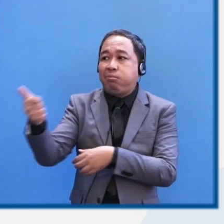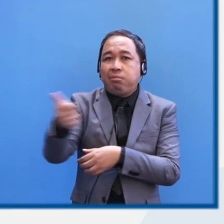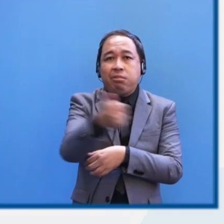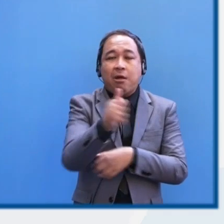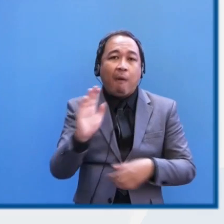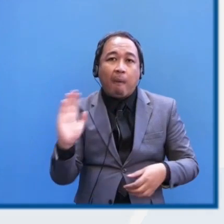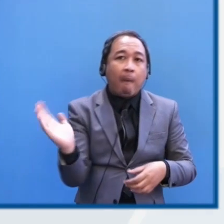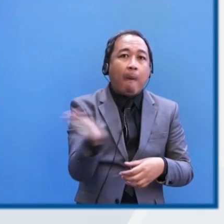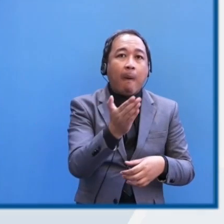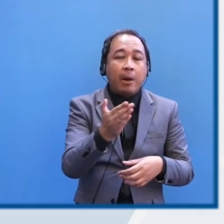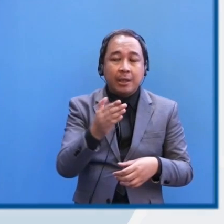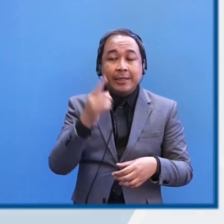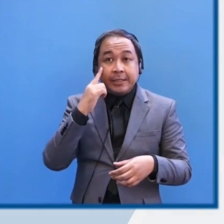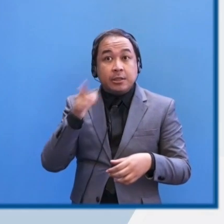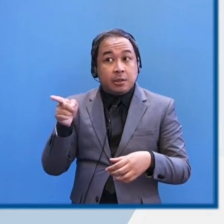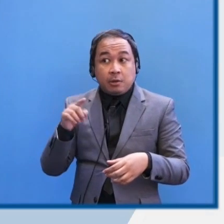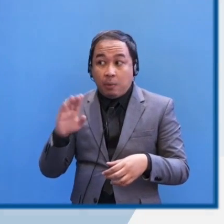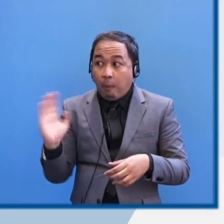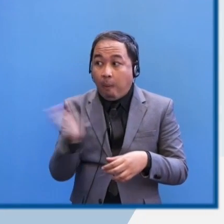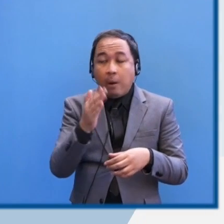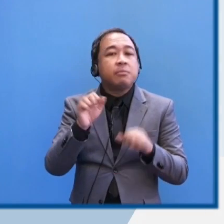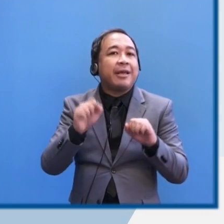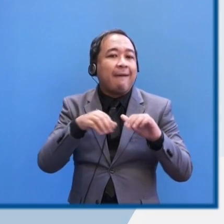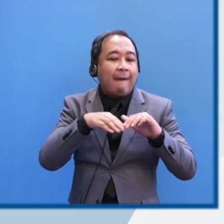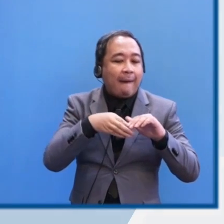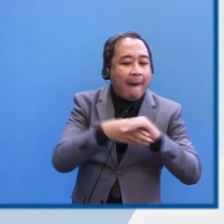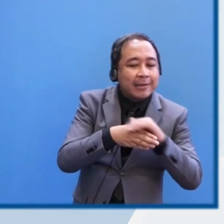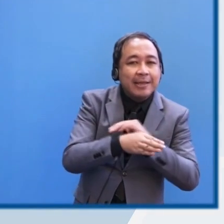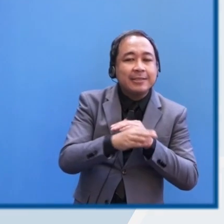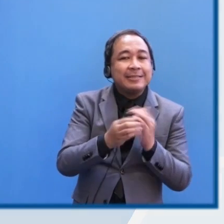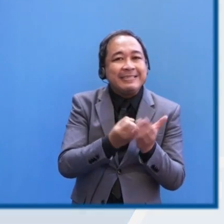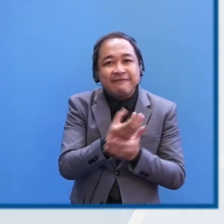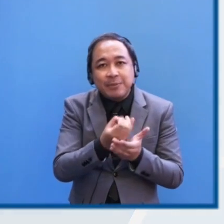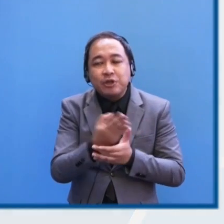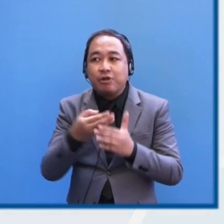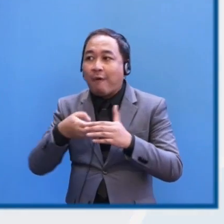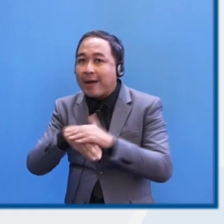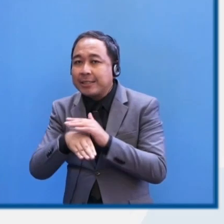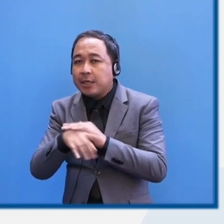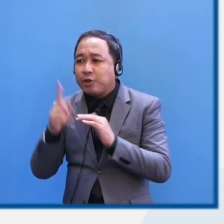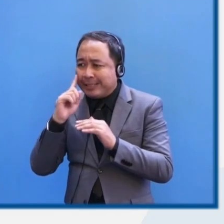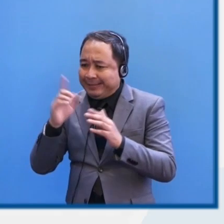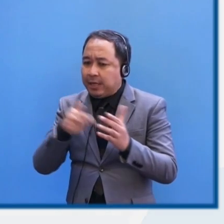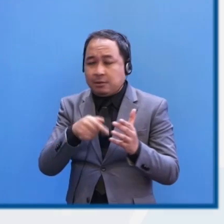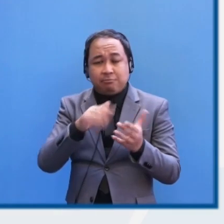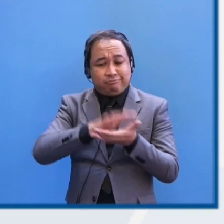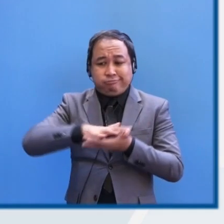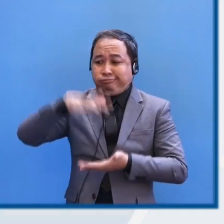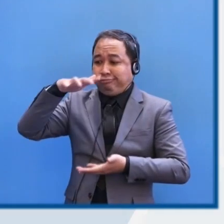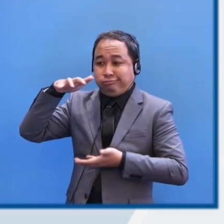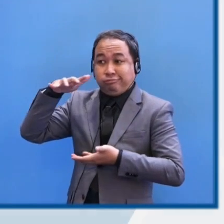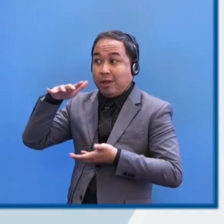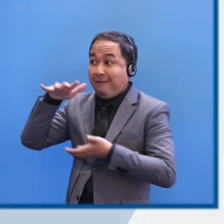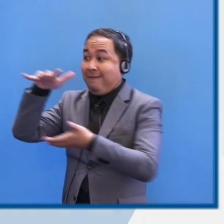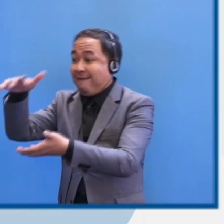others, should be able to access the data and use the data, and they should actually also be encouraged to use the data, that they don't say, I